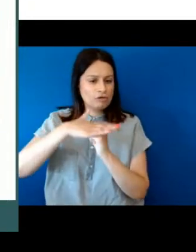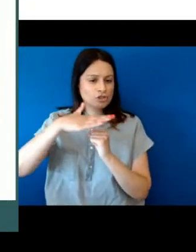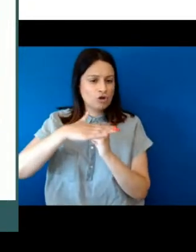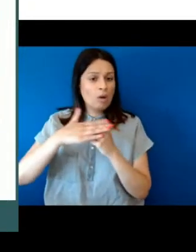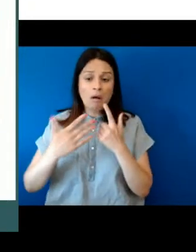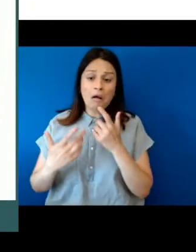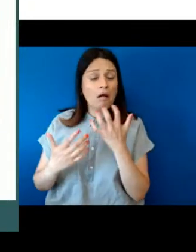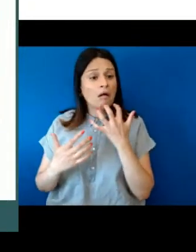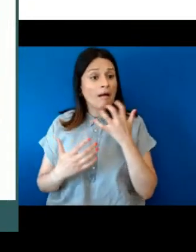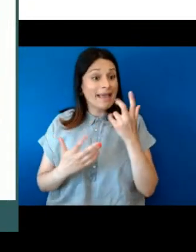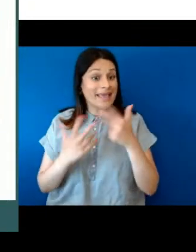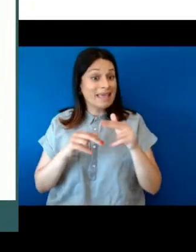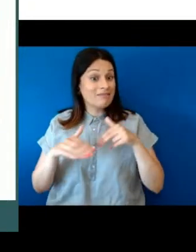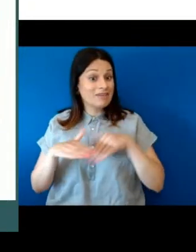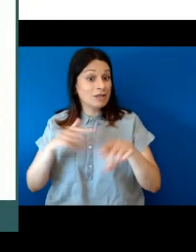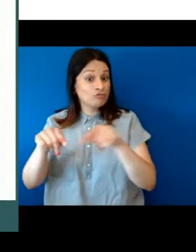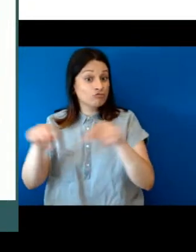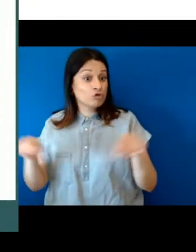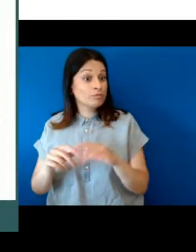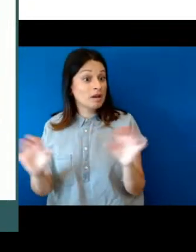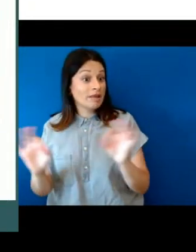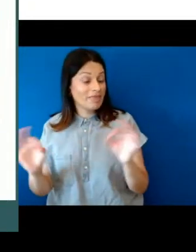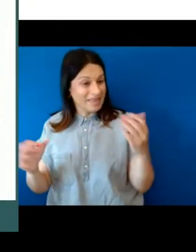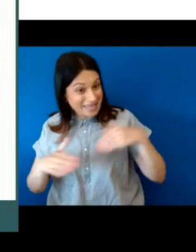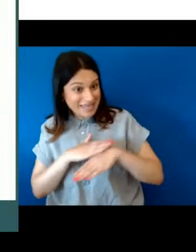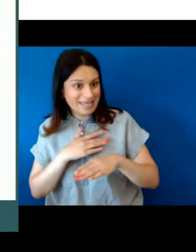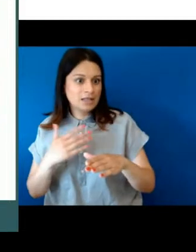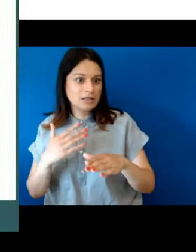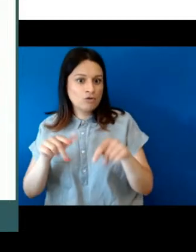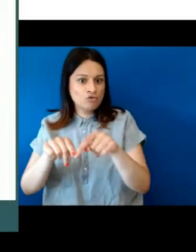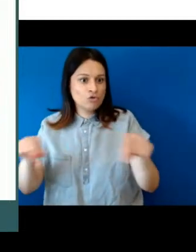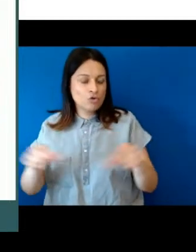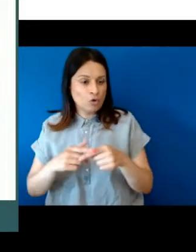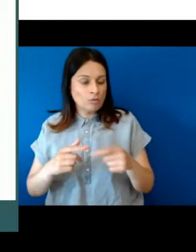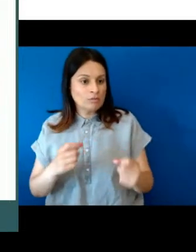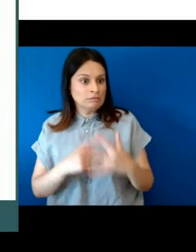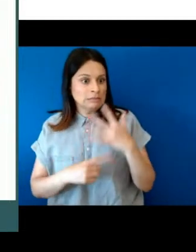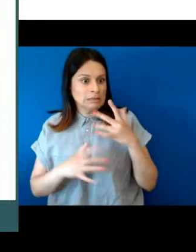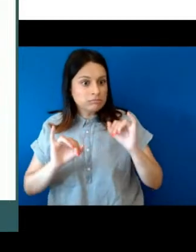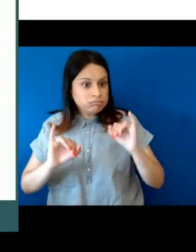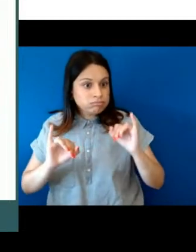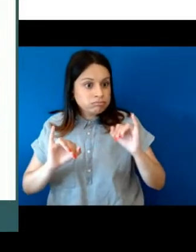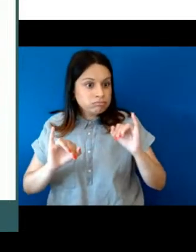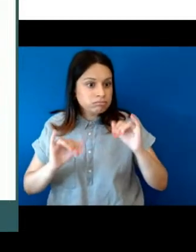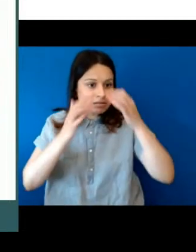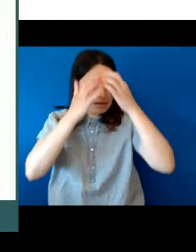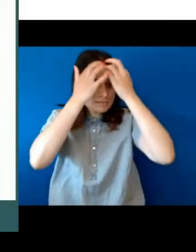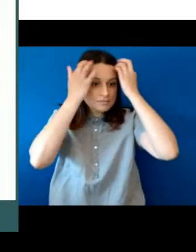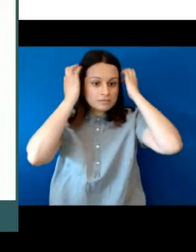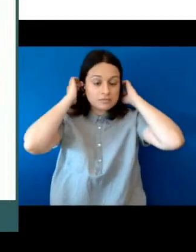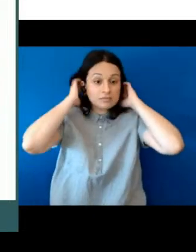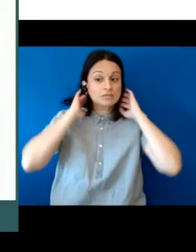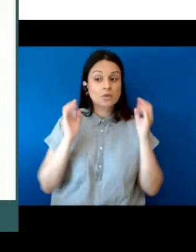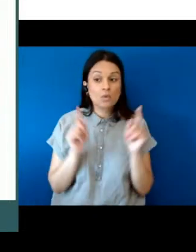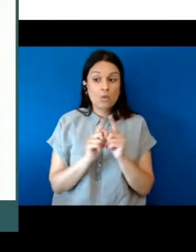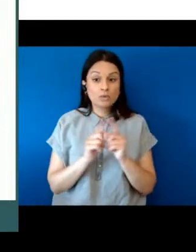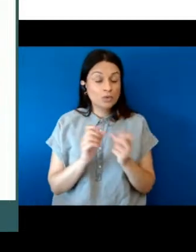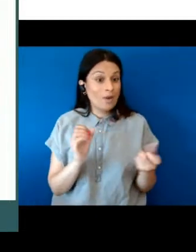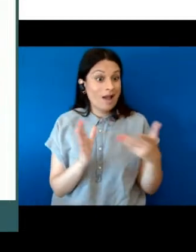by having being allergic to other allergens as well on top. So it might be that